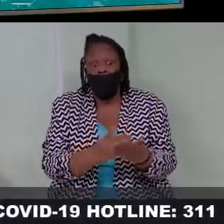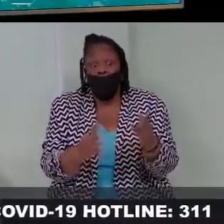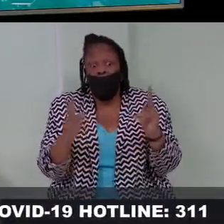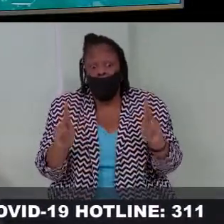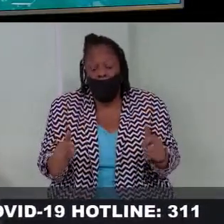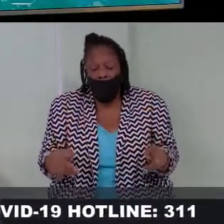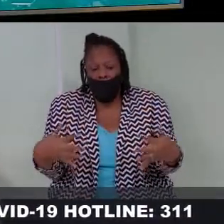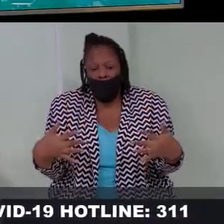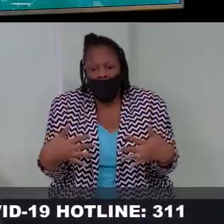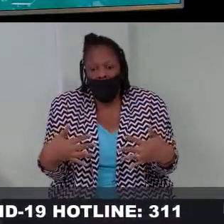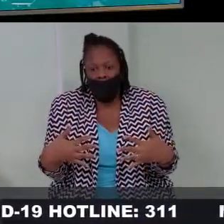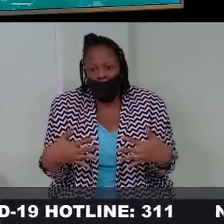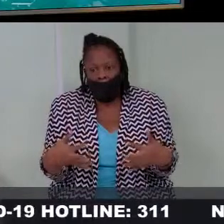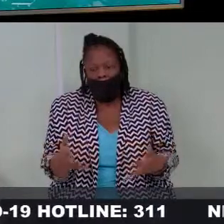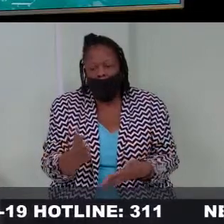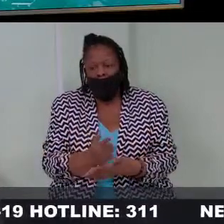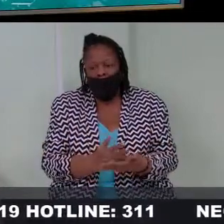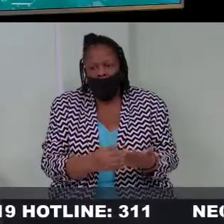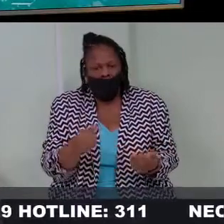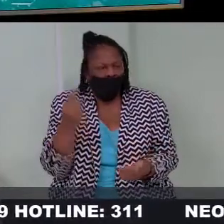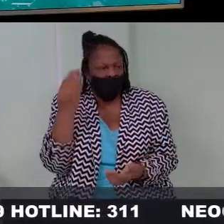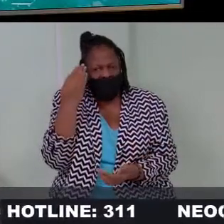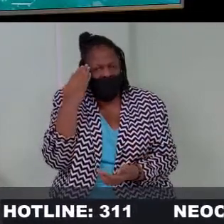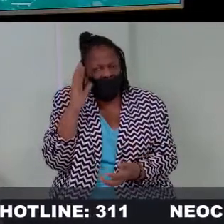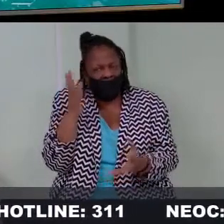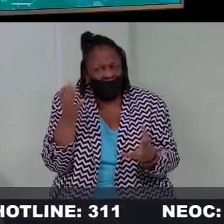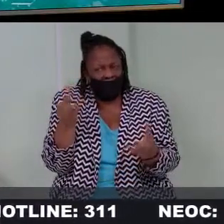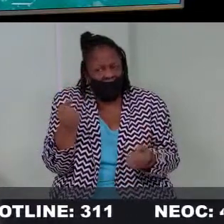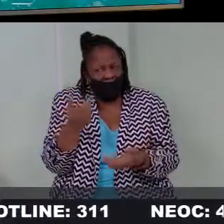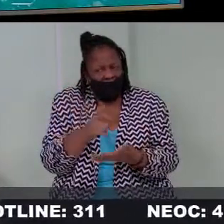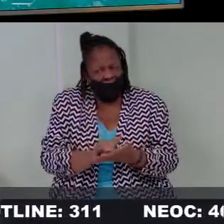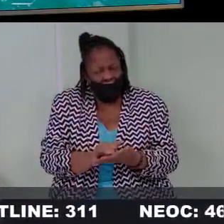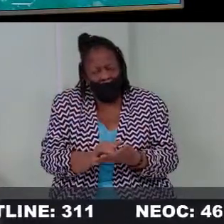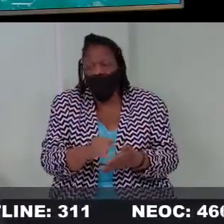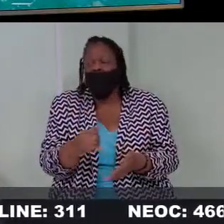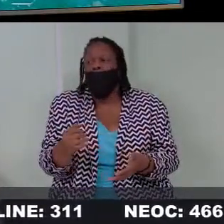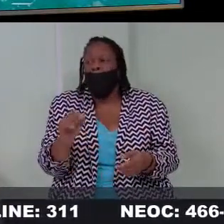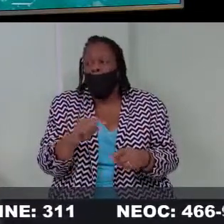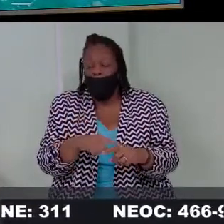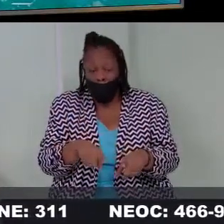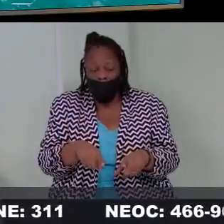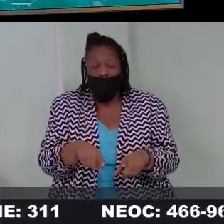vaccine hesitancy and so on, but the scenario